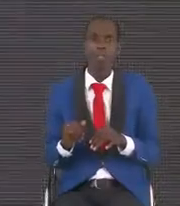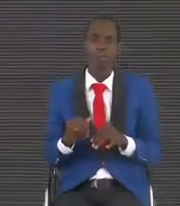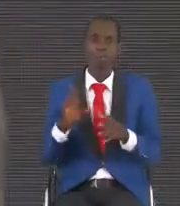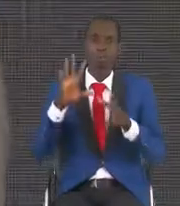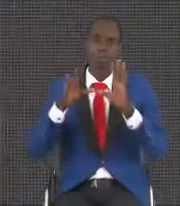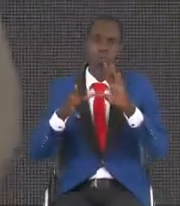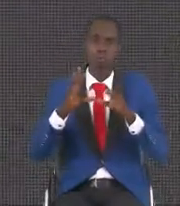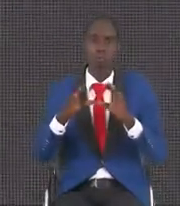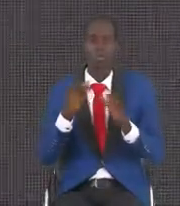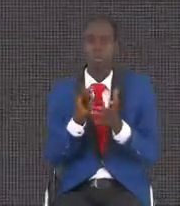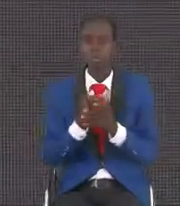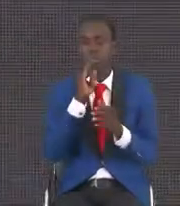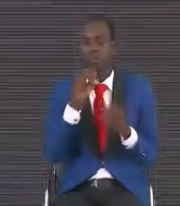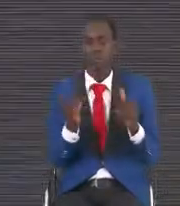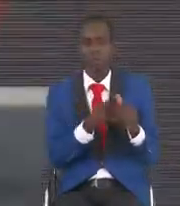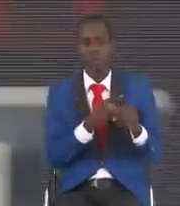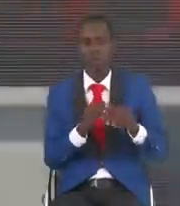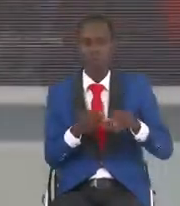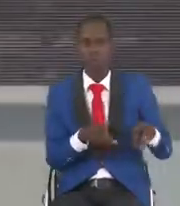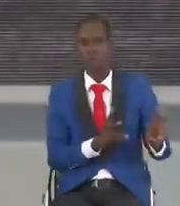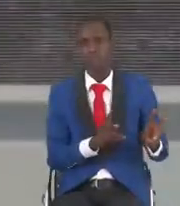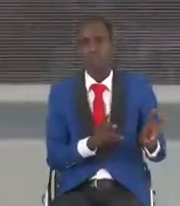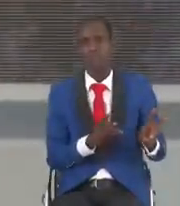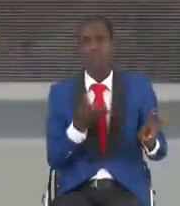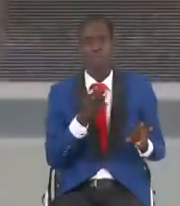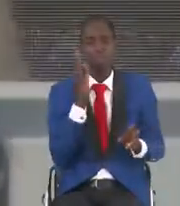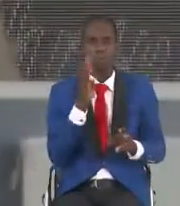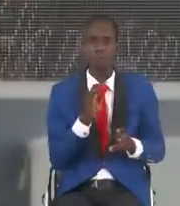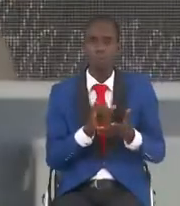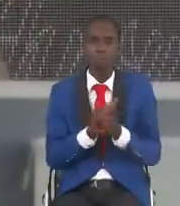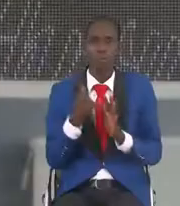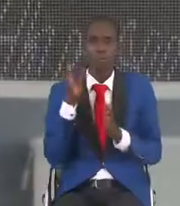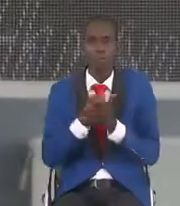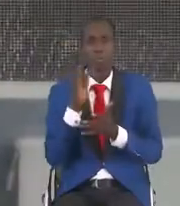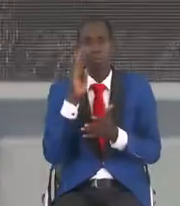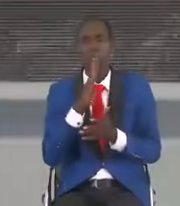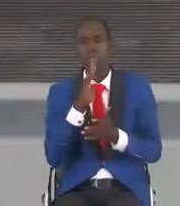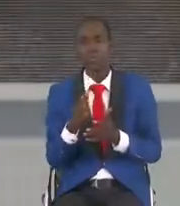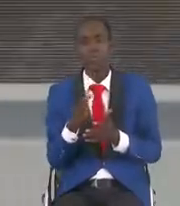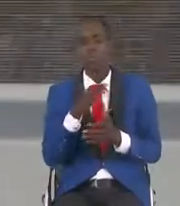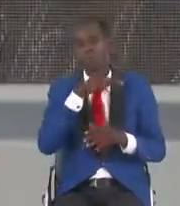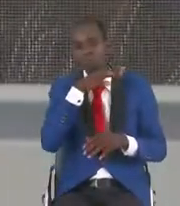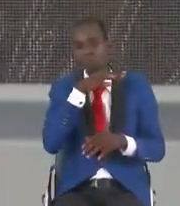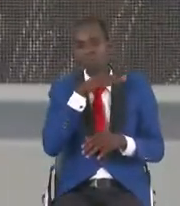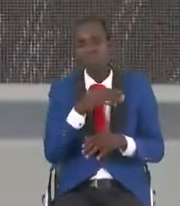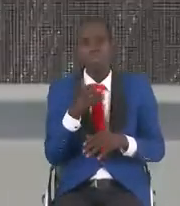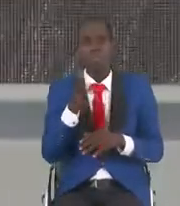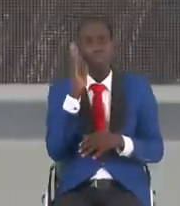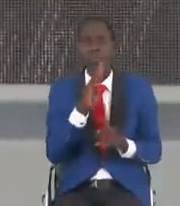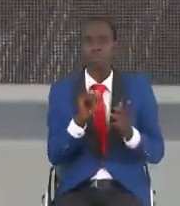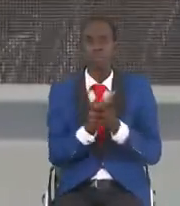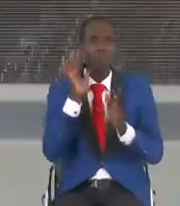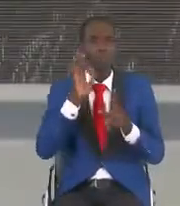first stream. There will be those who will be corrupted. There will be those who will go into the river